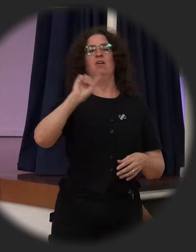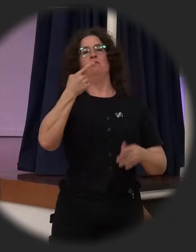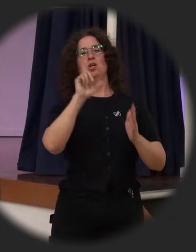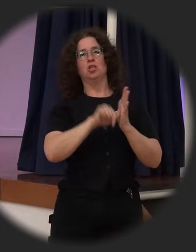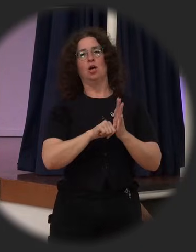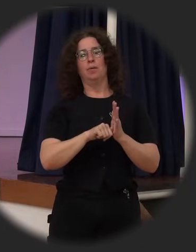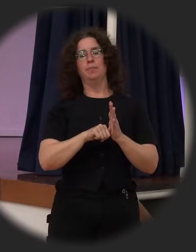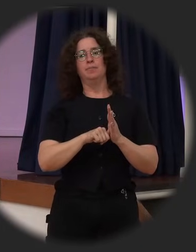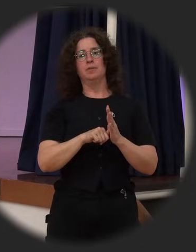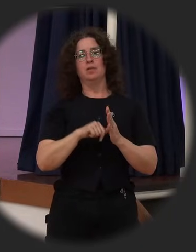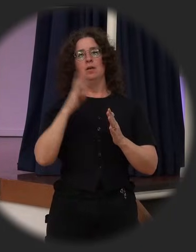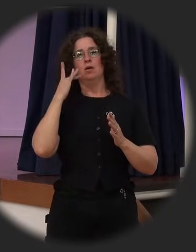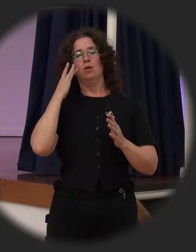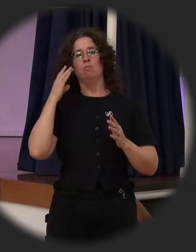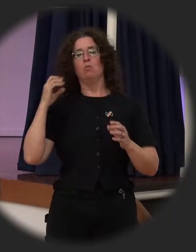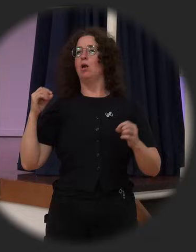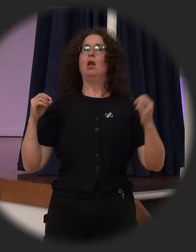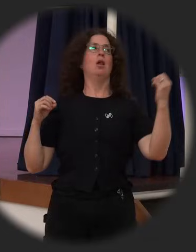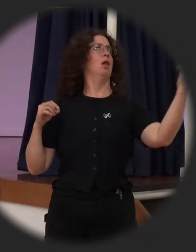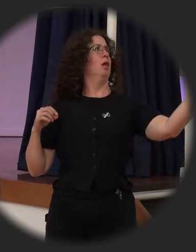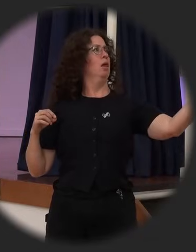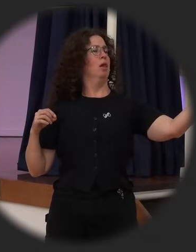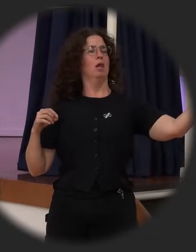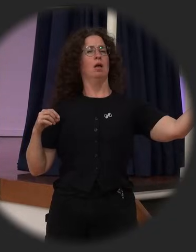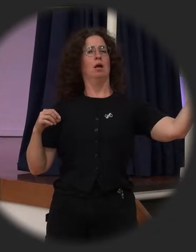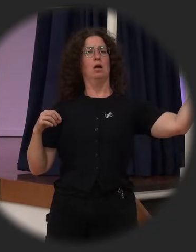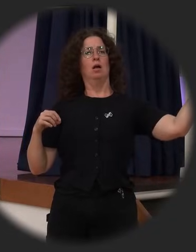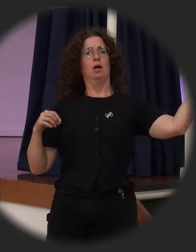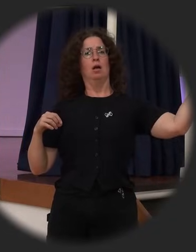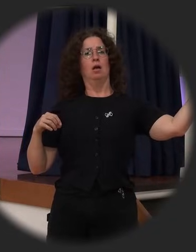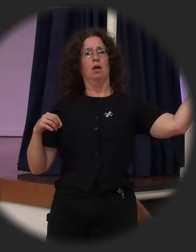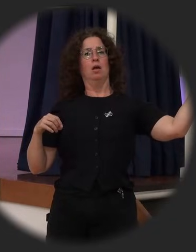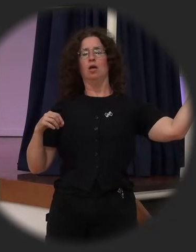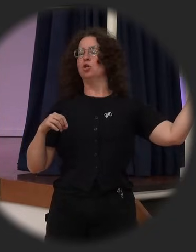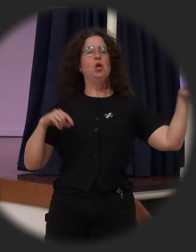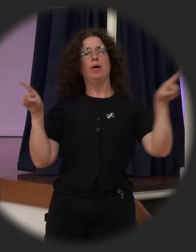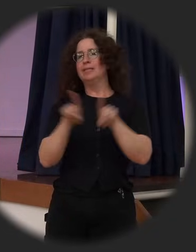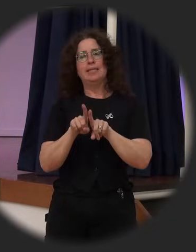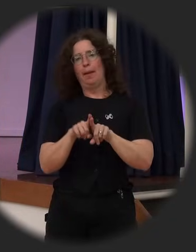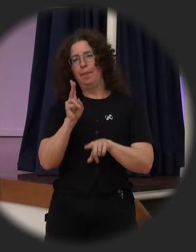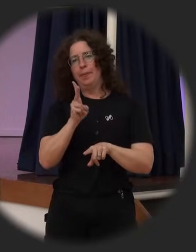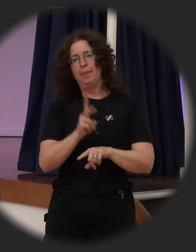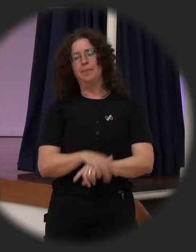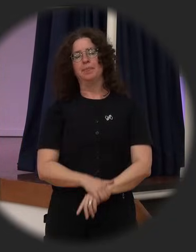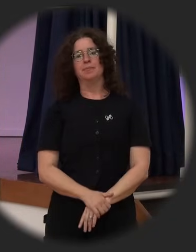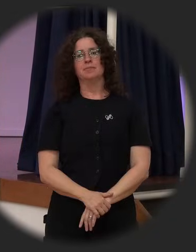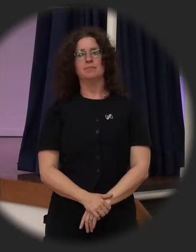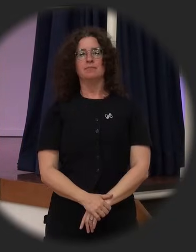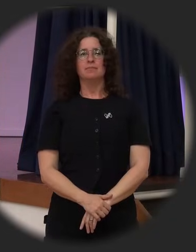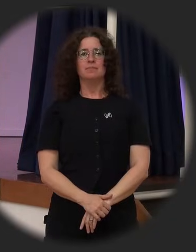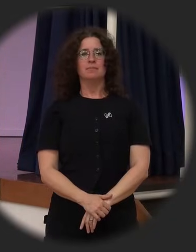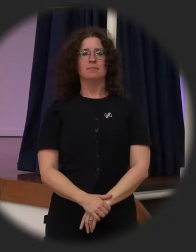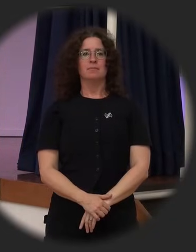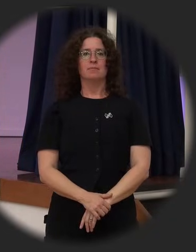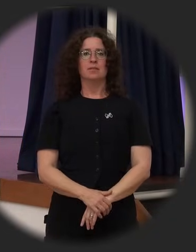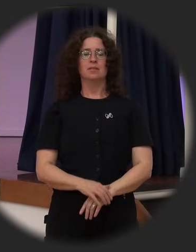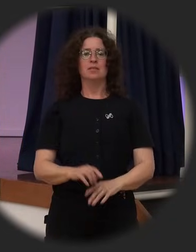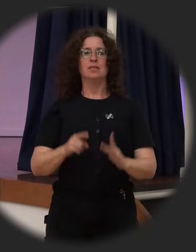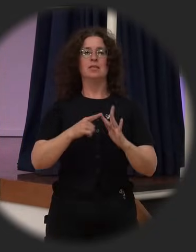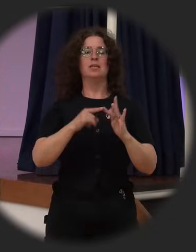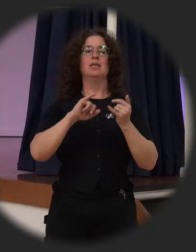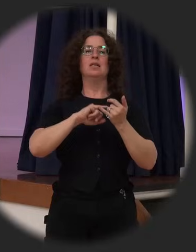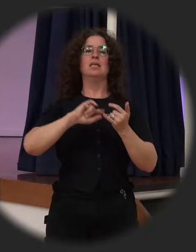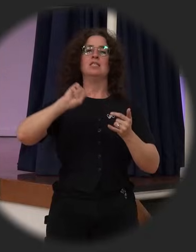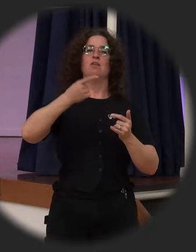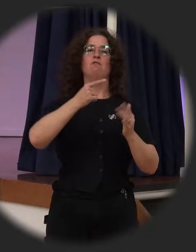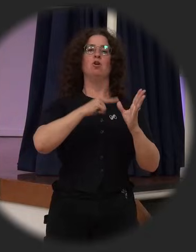it's streamed in off screen in the distance again and again and again, it won't continue to play those effects. Similarly, is first auth play is